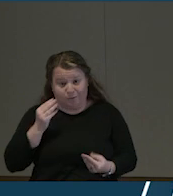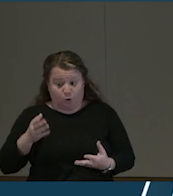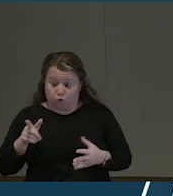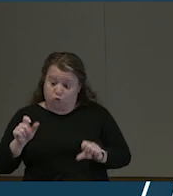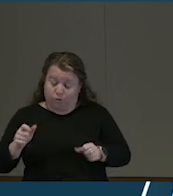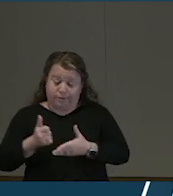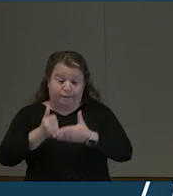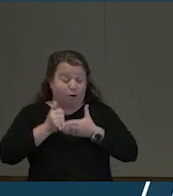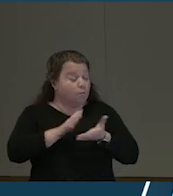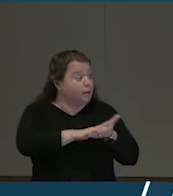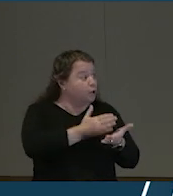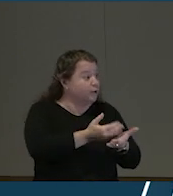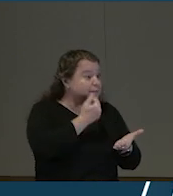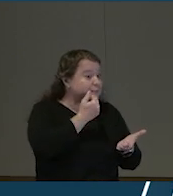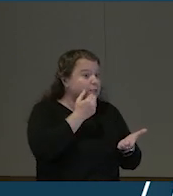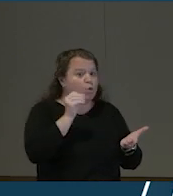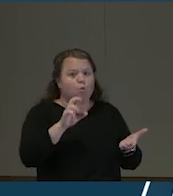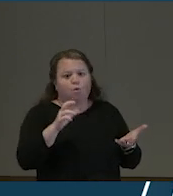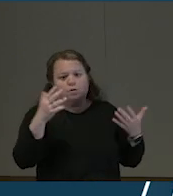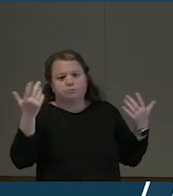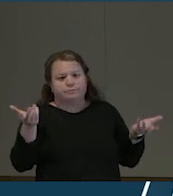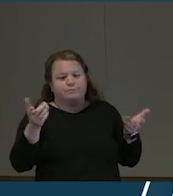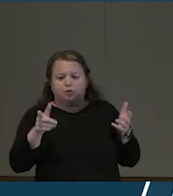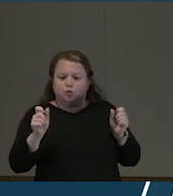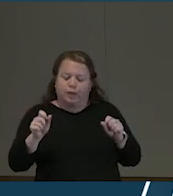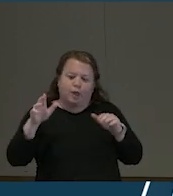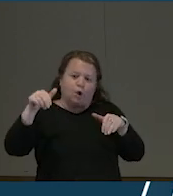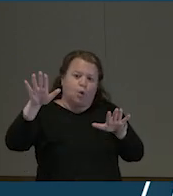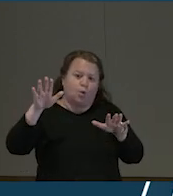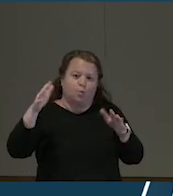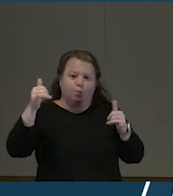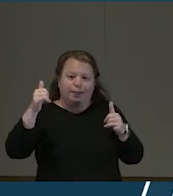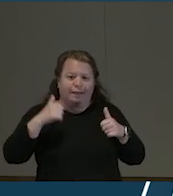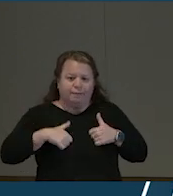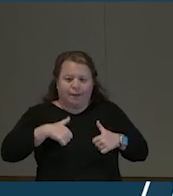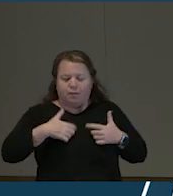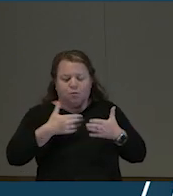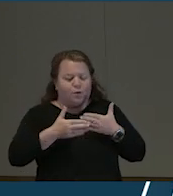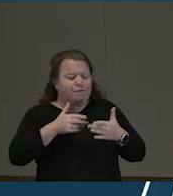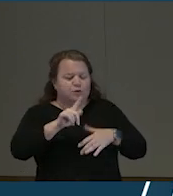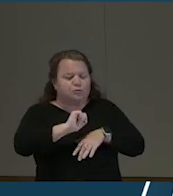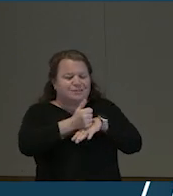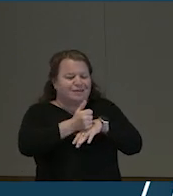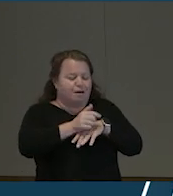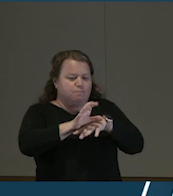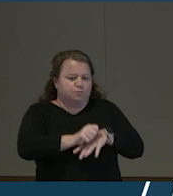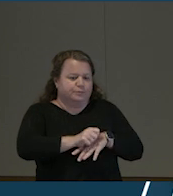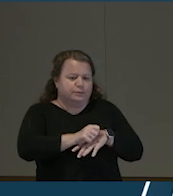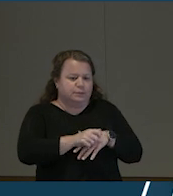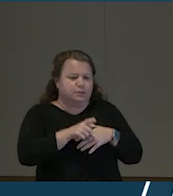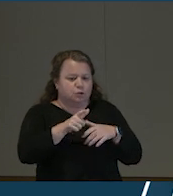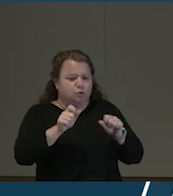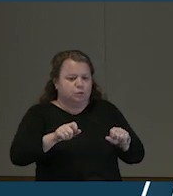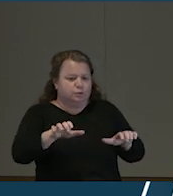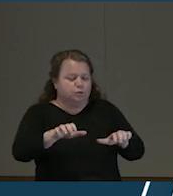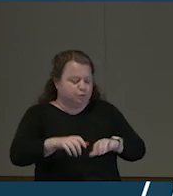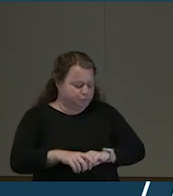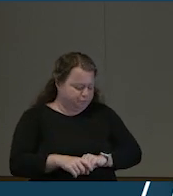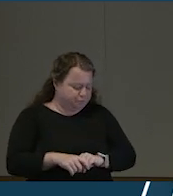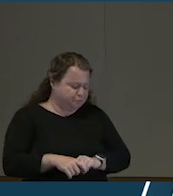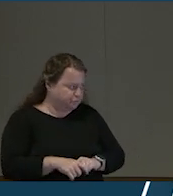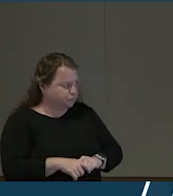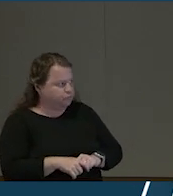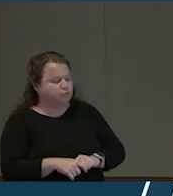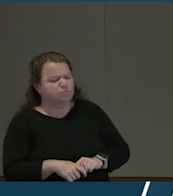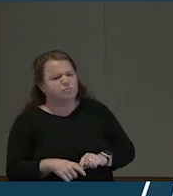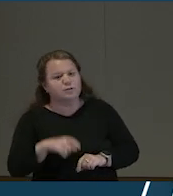dinner, or you can go play with your toys in the bath, or whatever it is that you've set up as the routine. But something for them